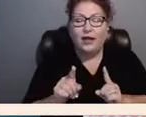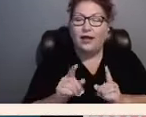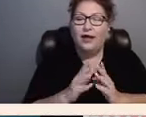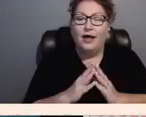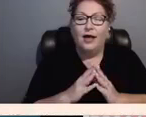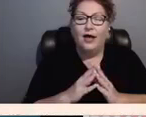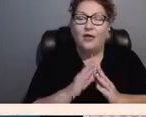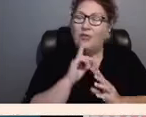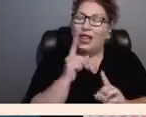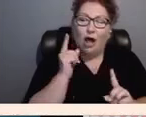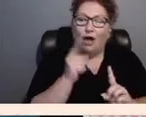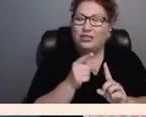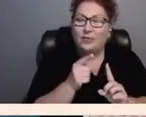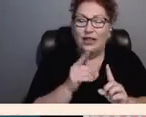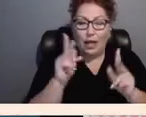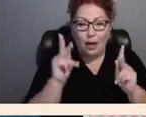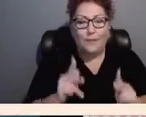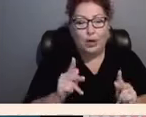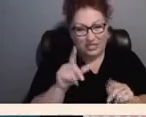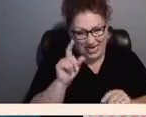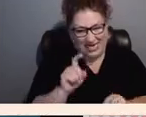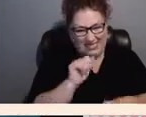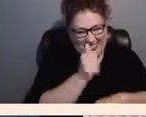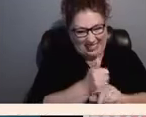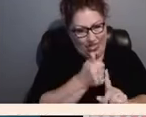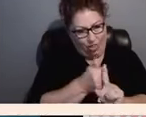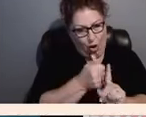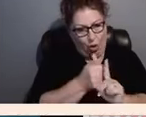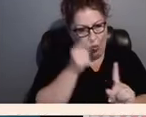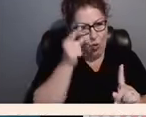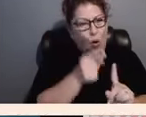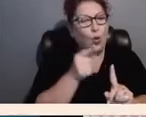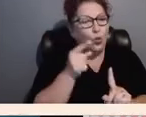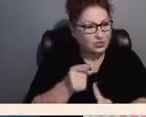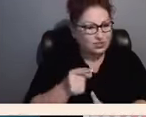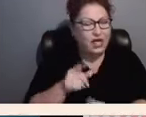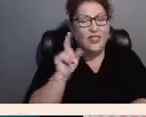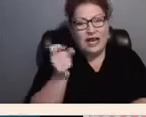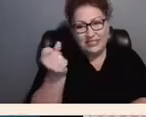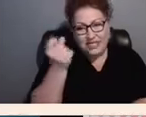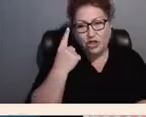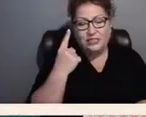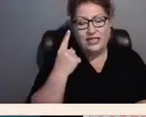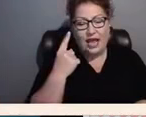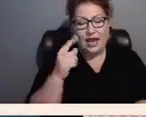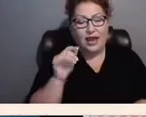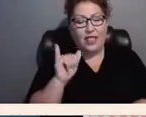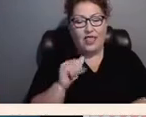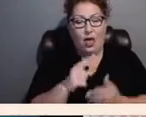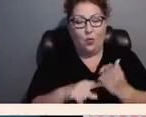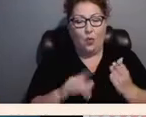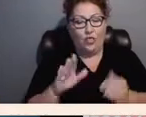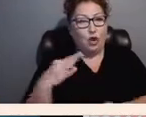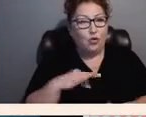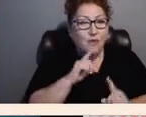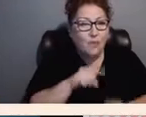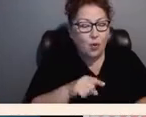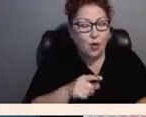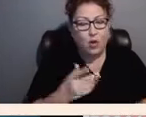ultimately, a person needs to set their own goals. A person needs to understand that, what their credit report is, what their credit score